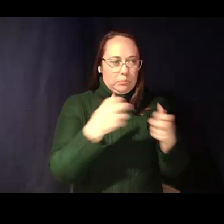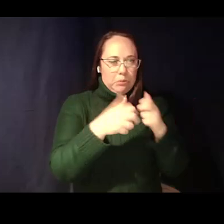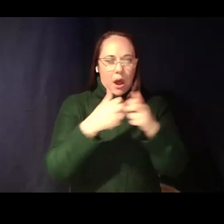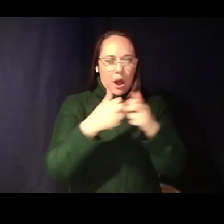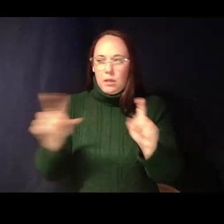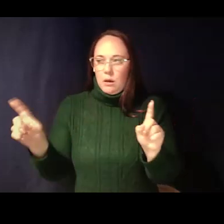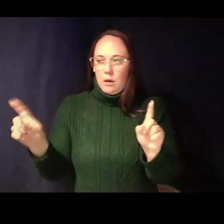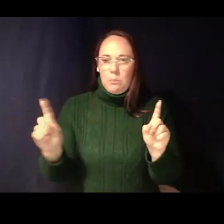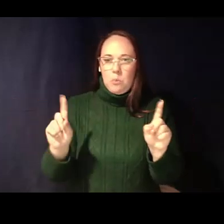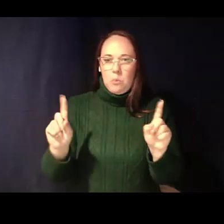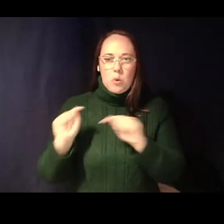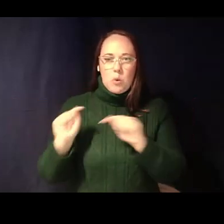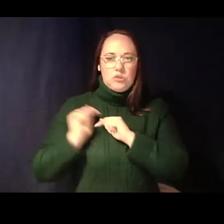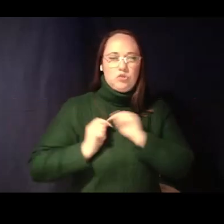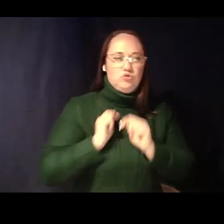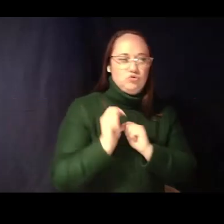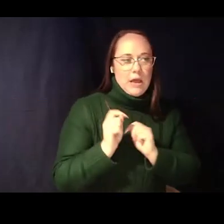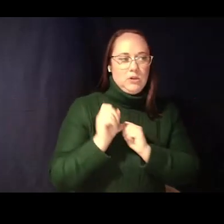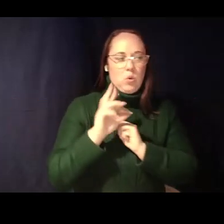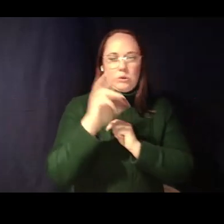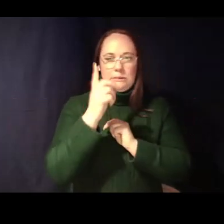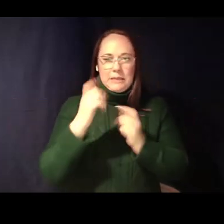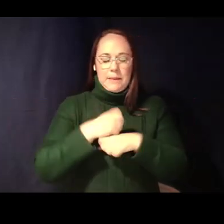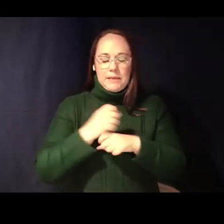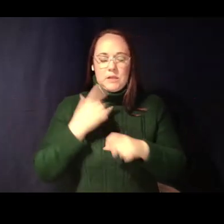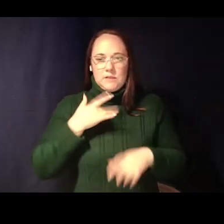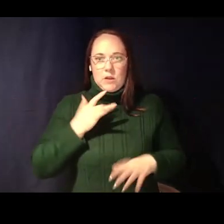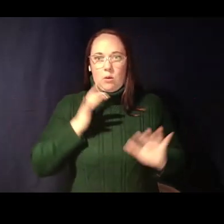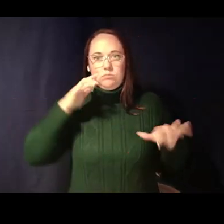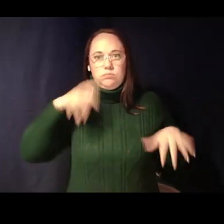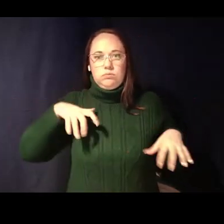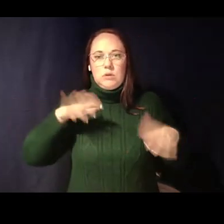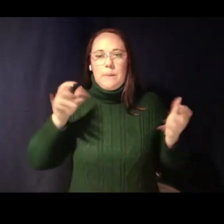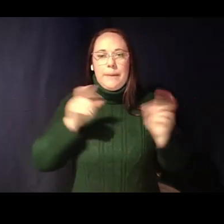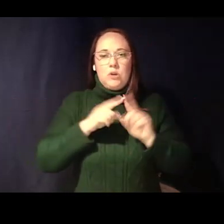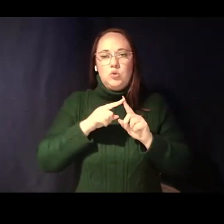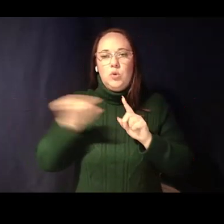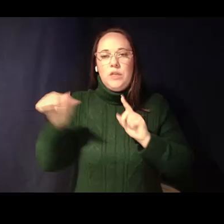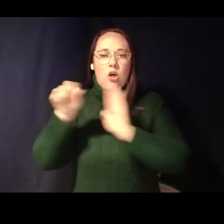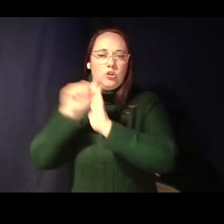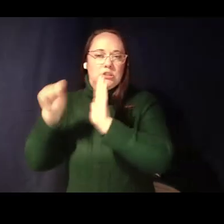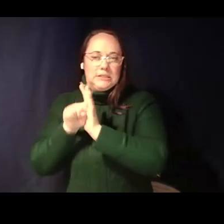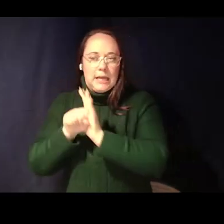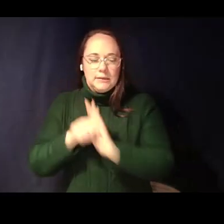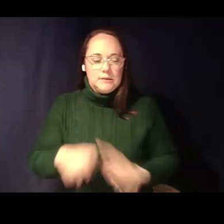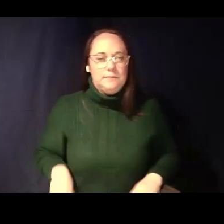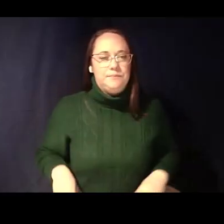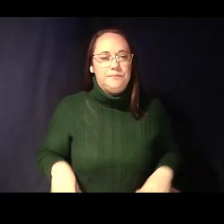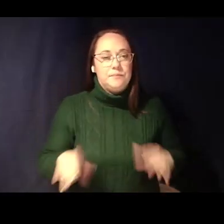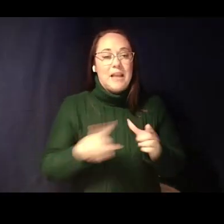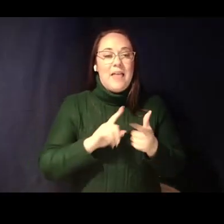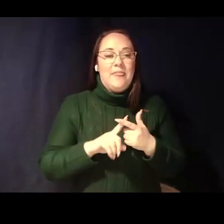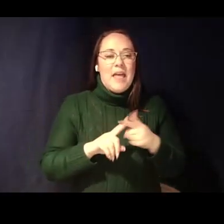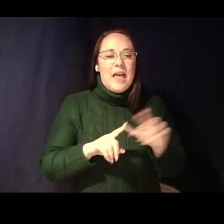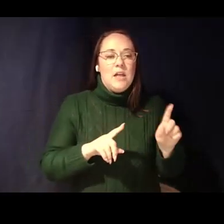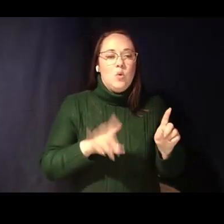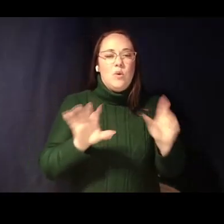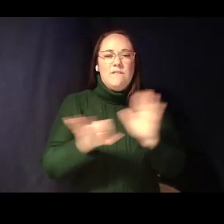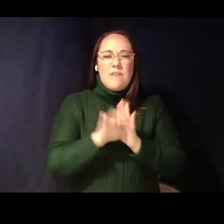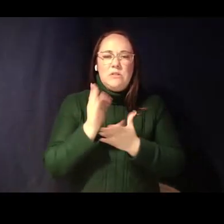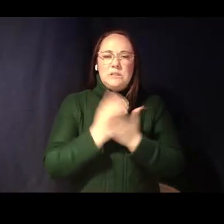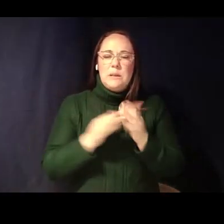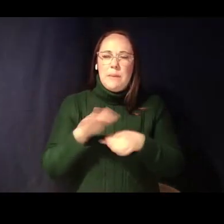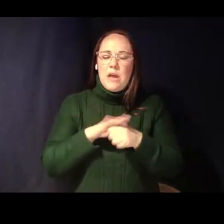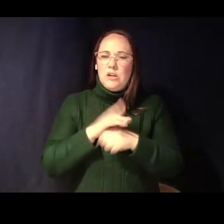are trends or numbers that surprise us compared to national and other state trends? Then we double clicked. When we found some areas that